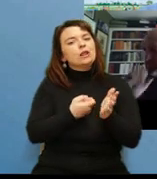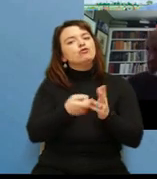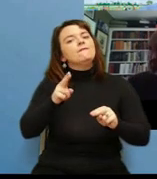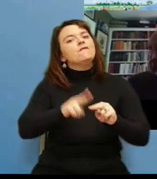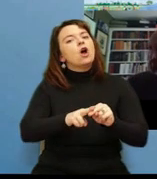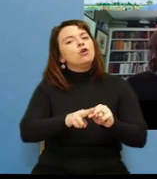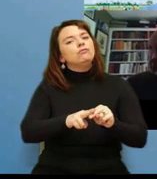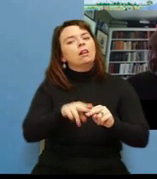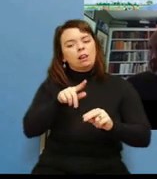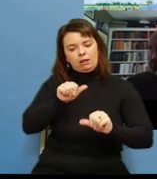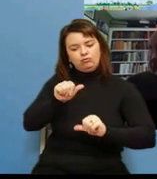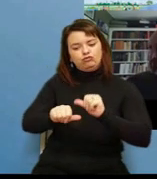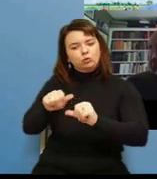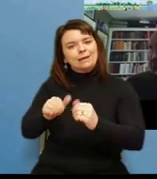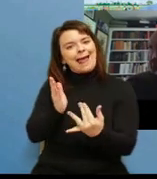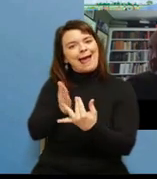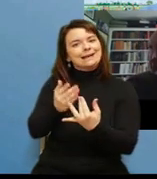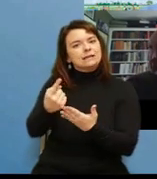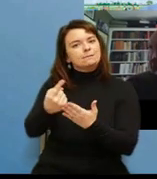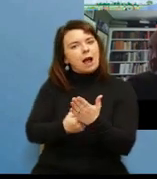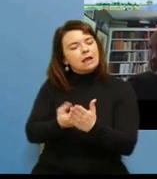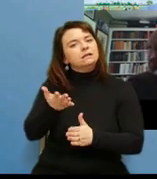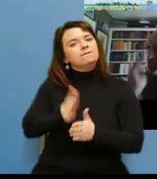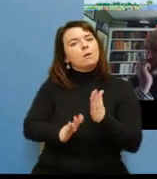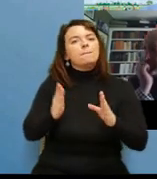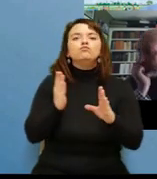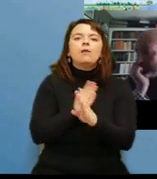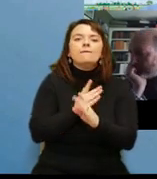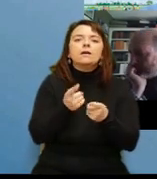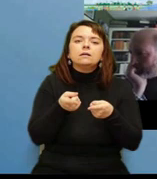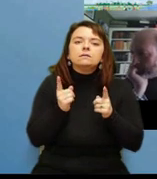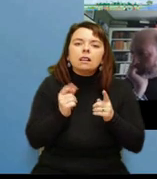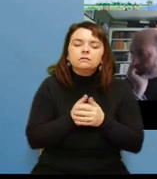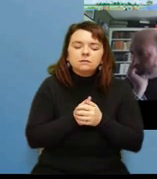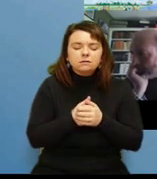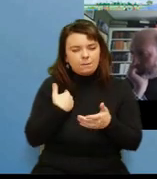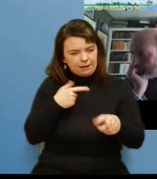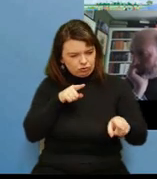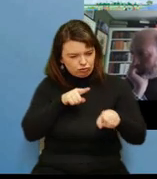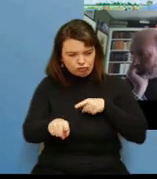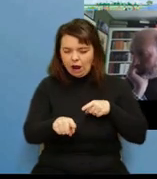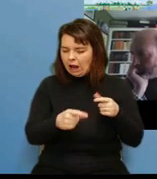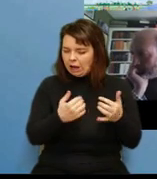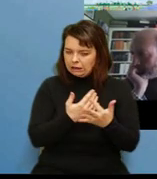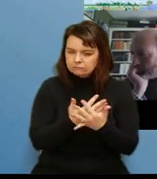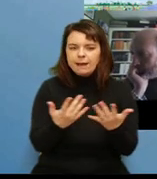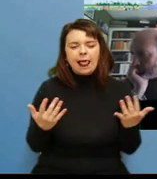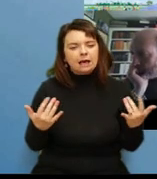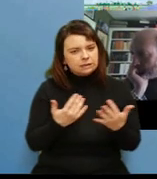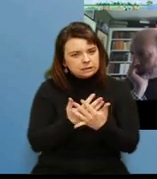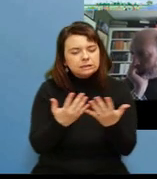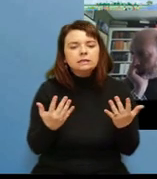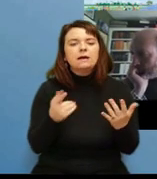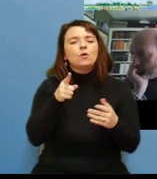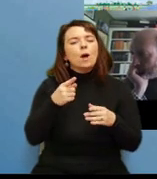referral routine and the access policy from private consultants, and we have tried on a number of occasions to have